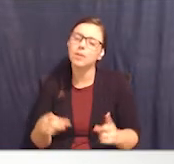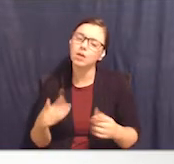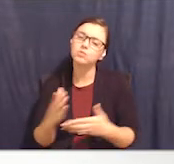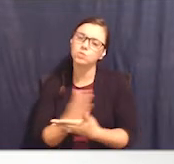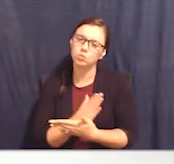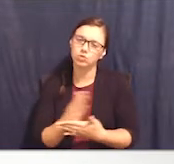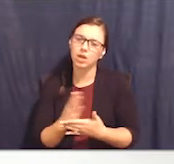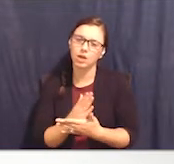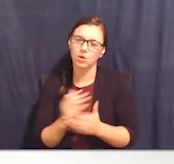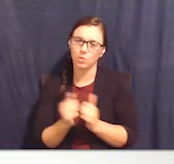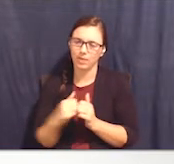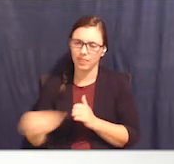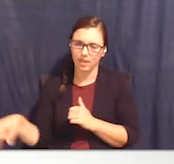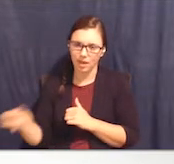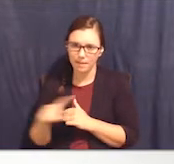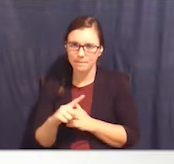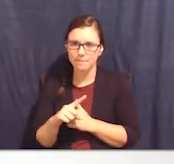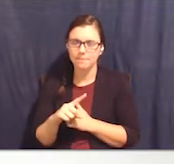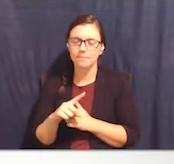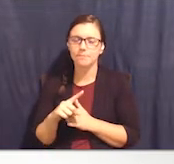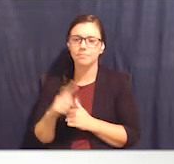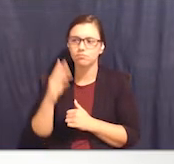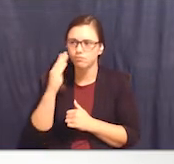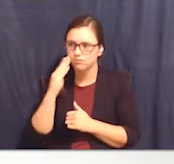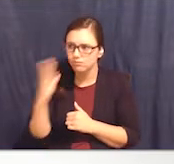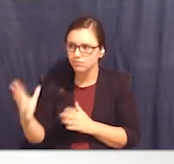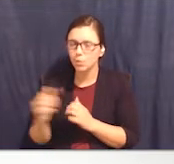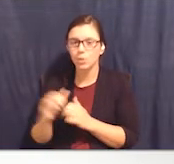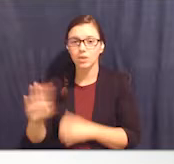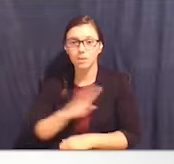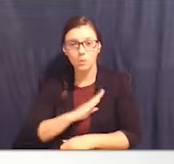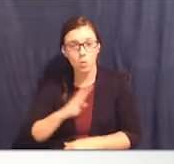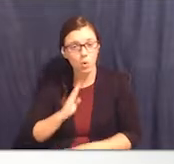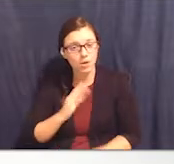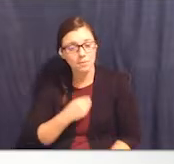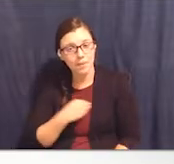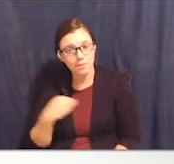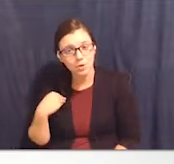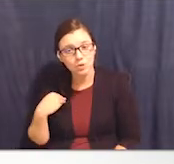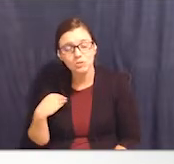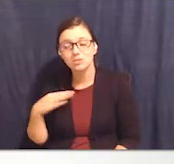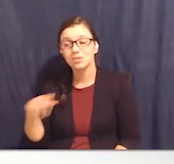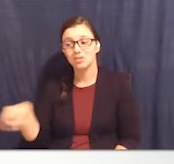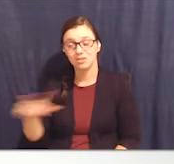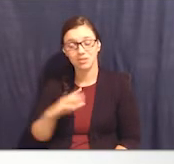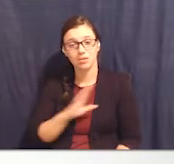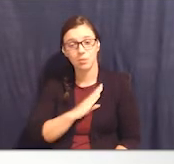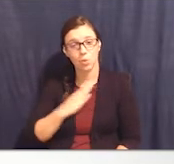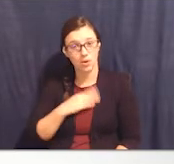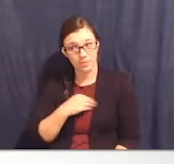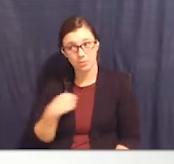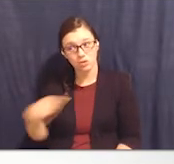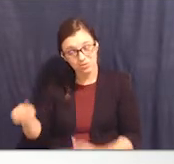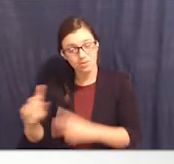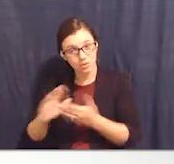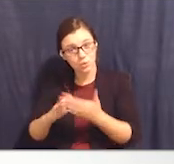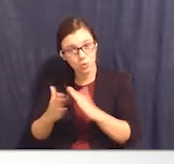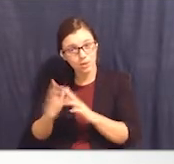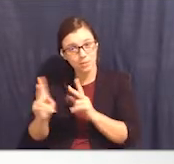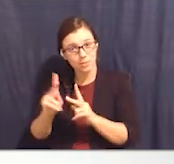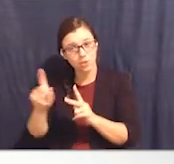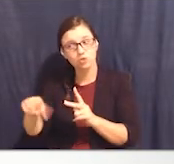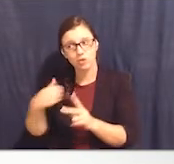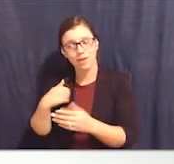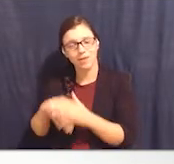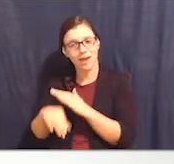talk about how this has changed. There was a young man who is here, and he said he was going to try to come to this presentation, and he came up, and his face was on one